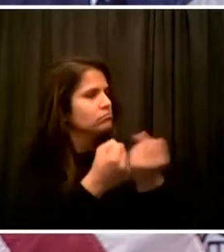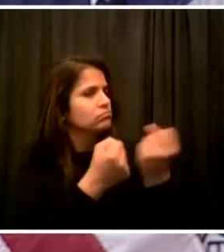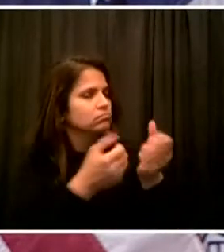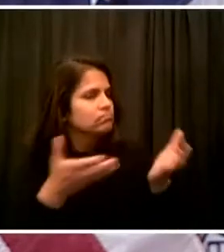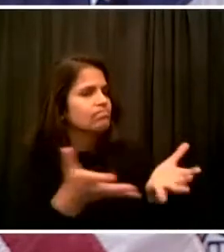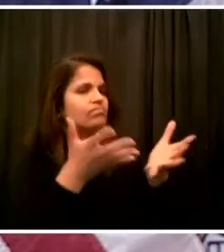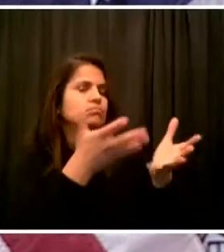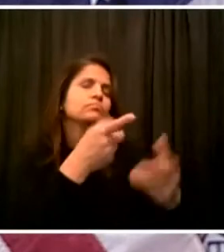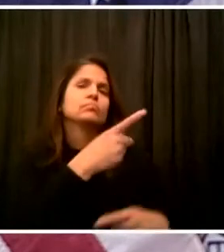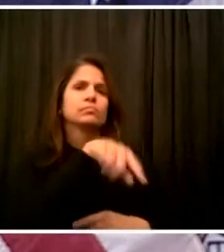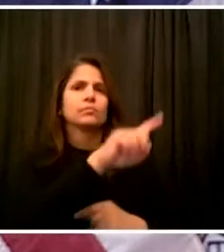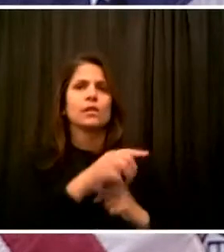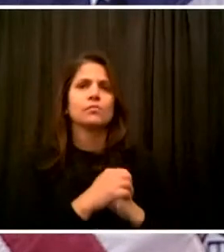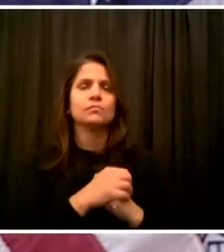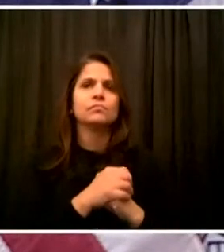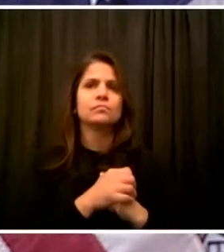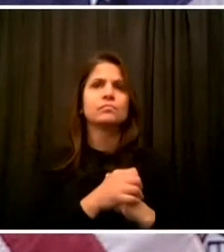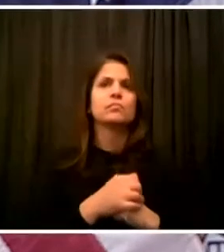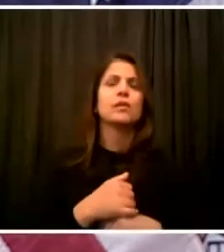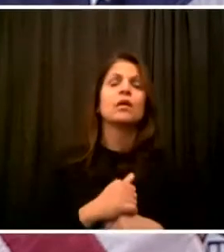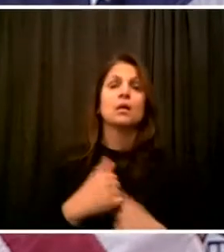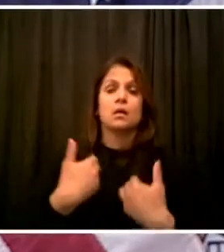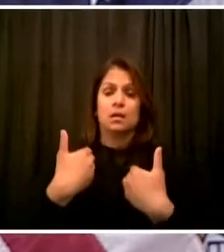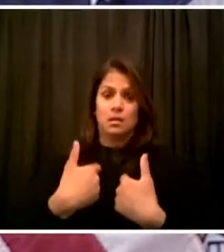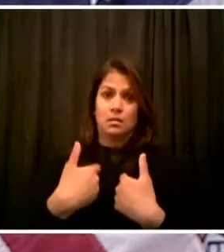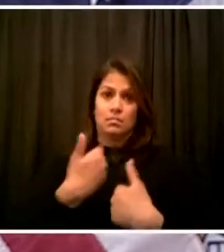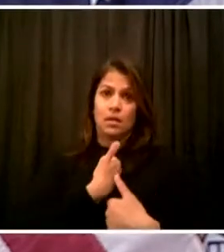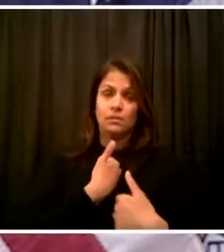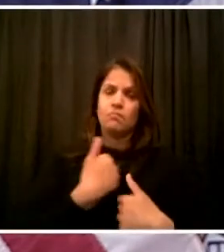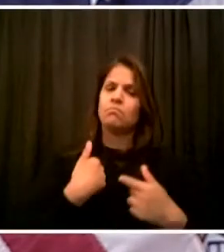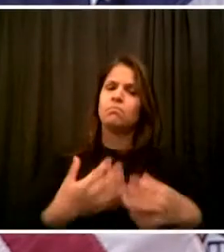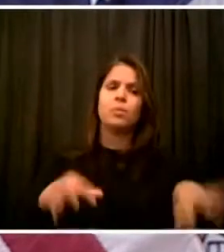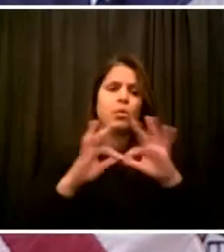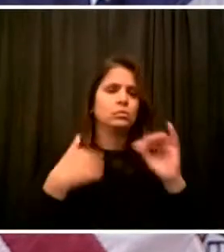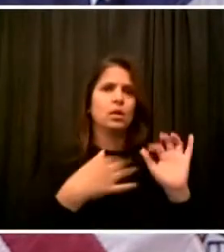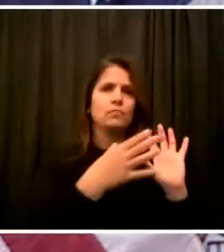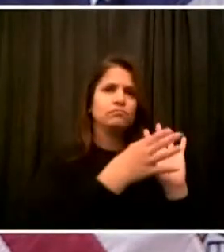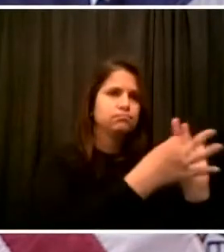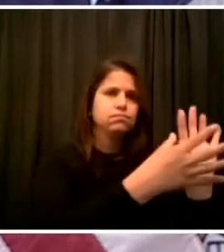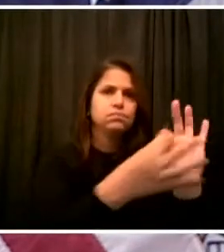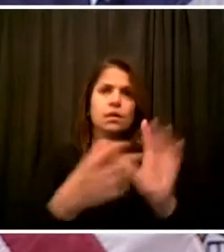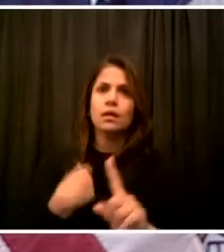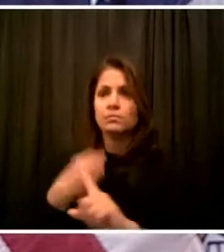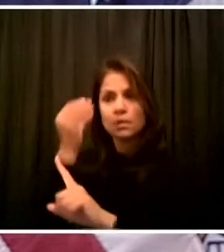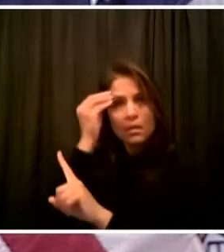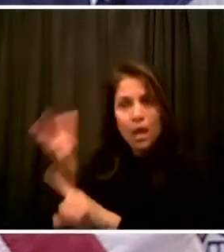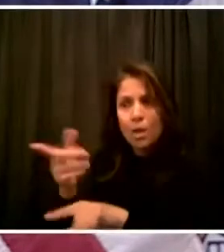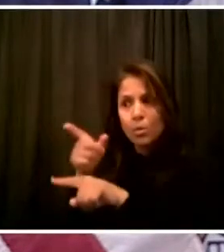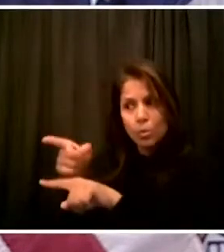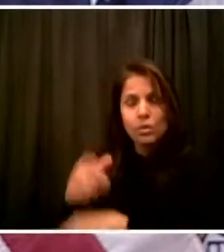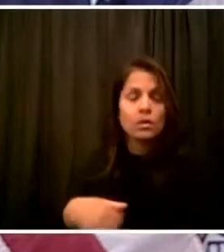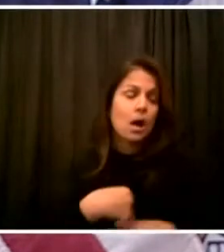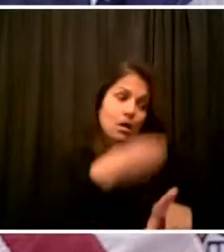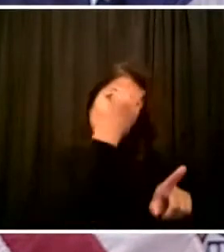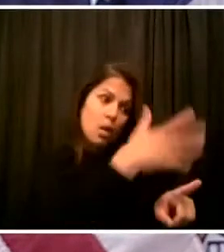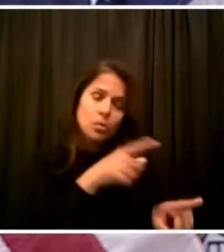happened. And I felt a deep sense of urgency that I wanted to make sure that that distribution happened. And when I didn't